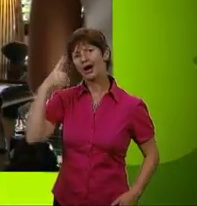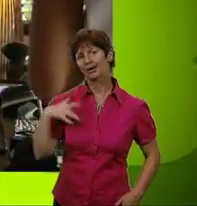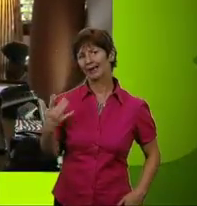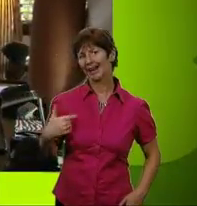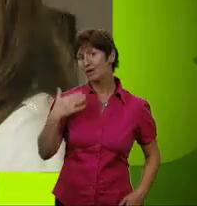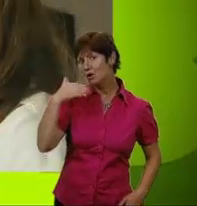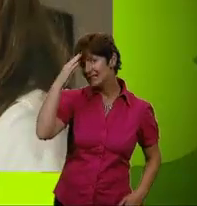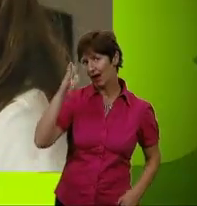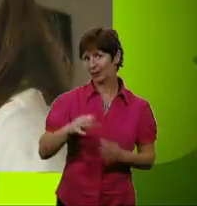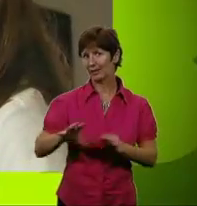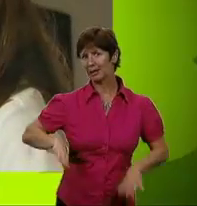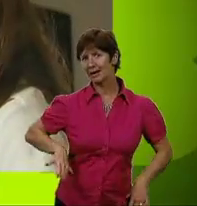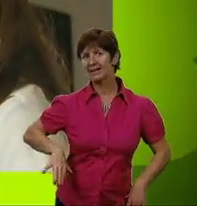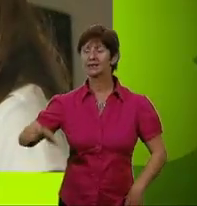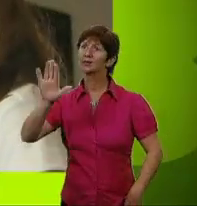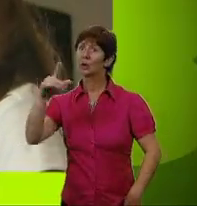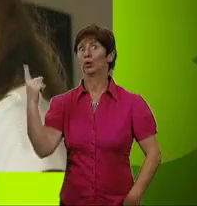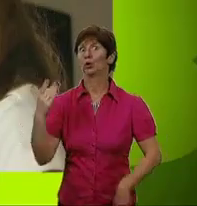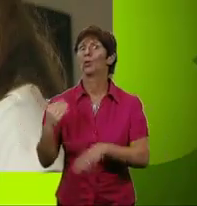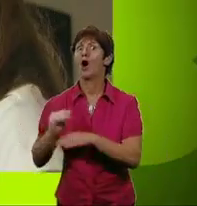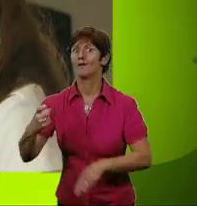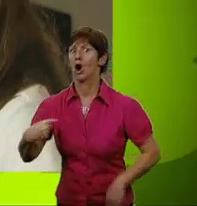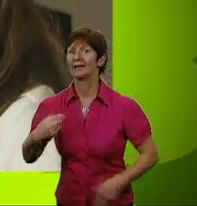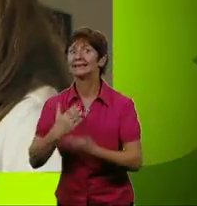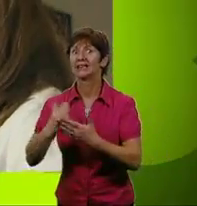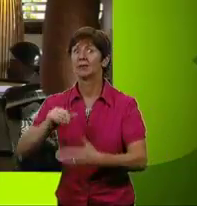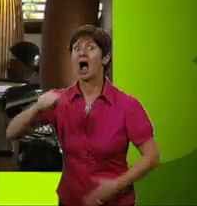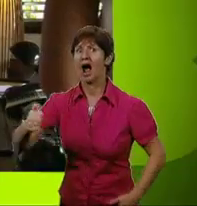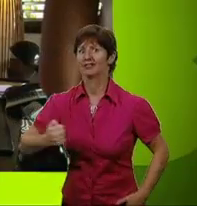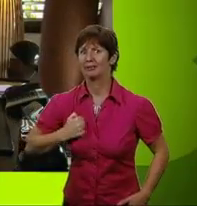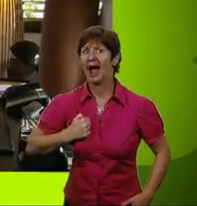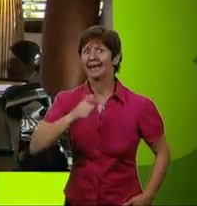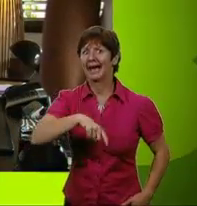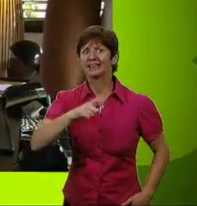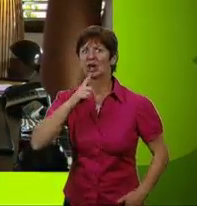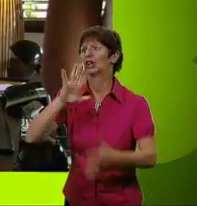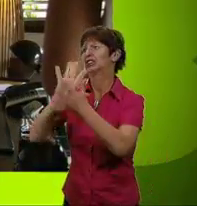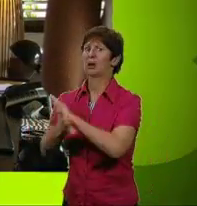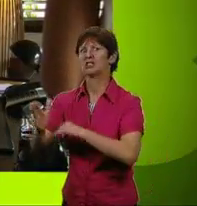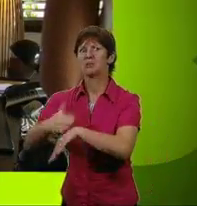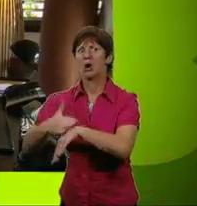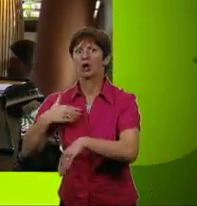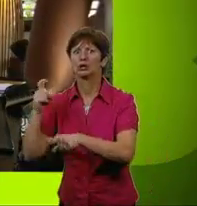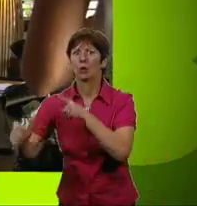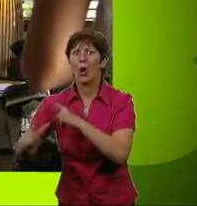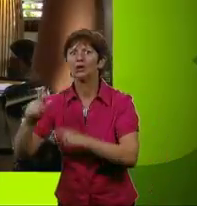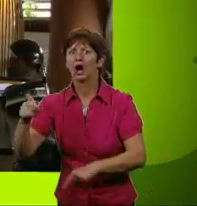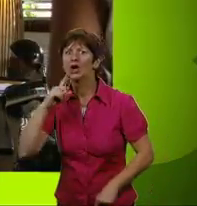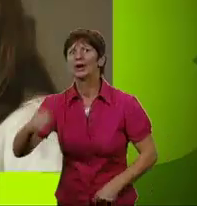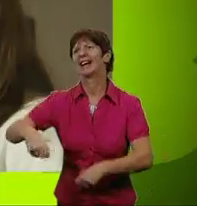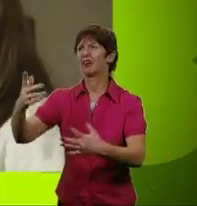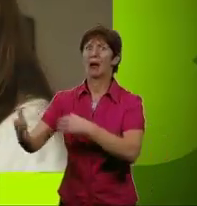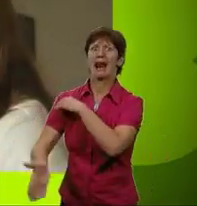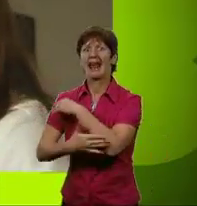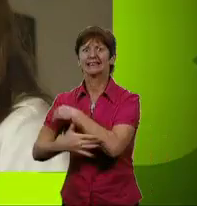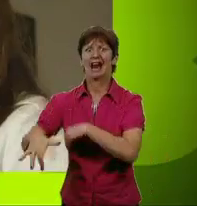after my guests, not after my spoilt daughter who's going to have to give up her lazy lifestyle and start earning her keep if the dying coral keeps affecting our bookings. What are you